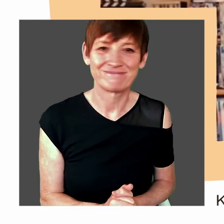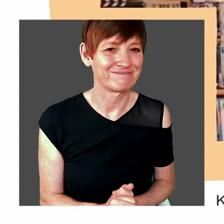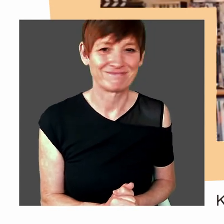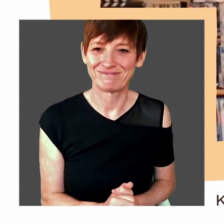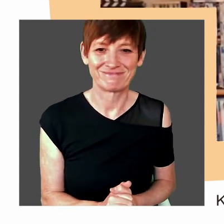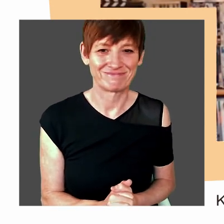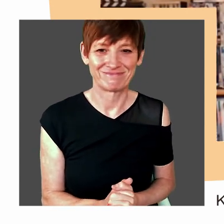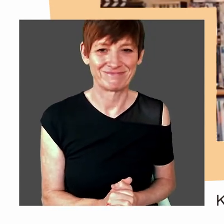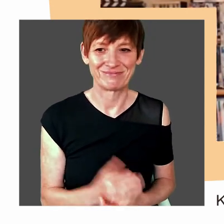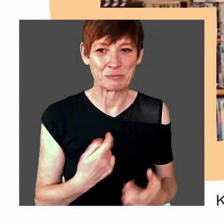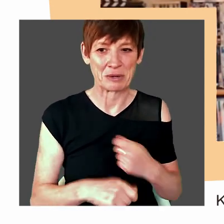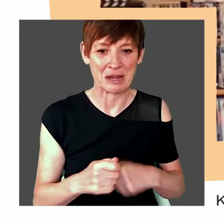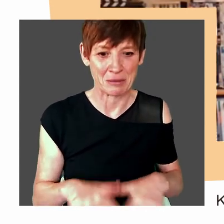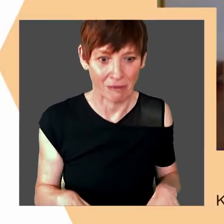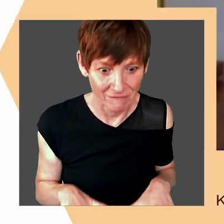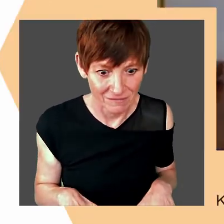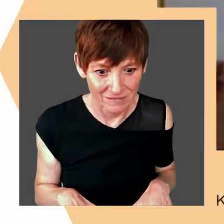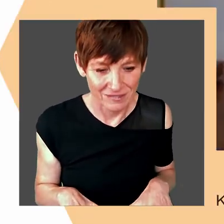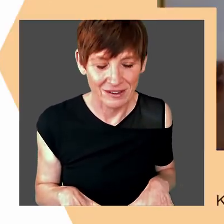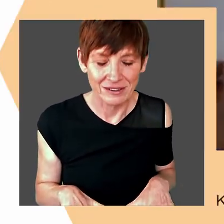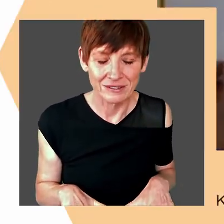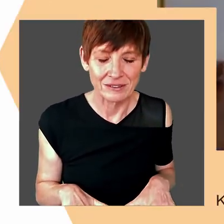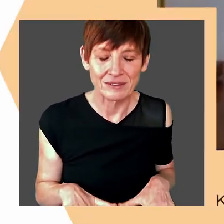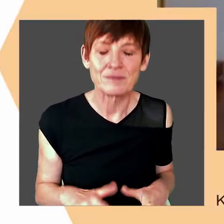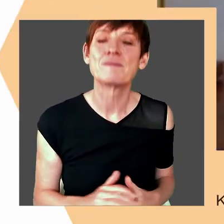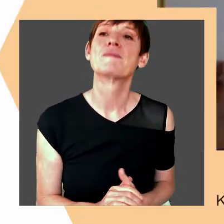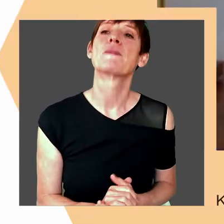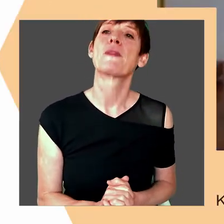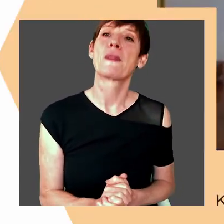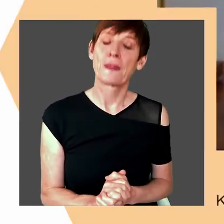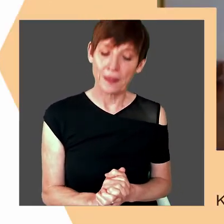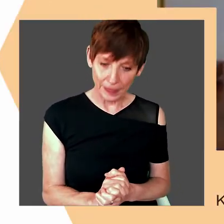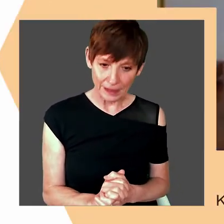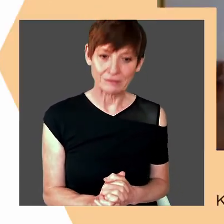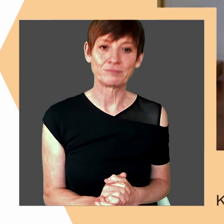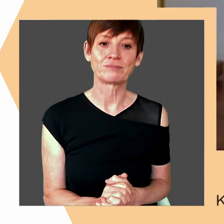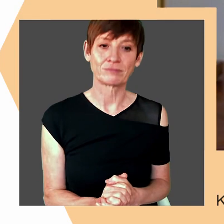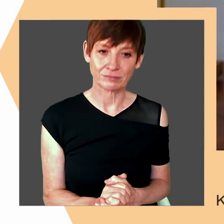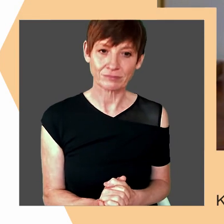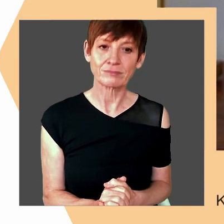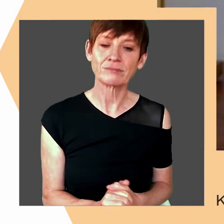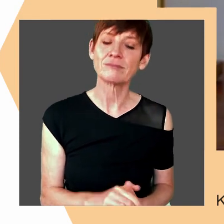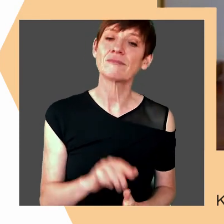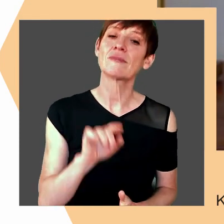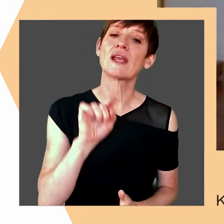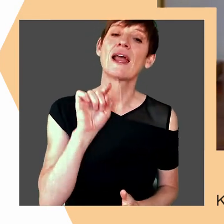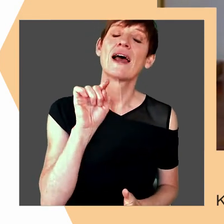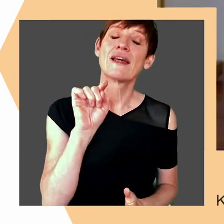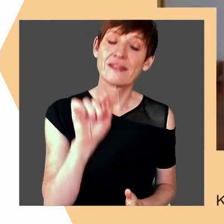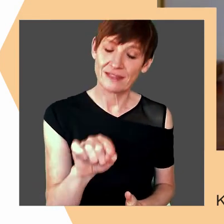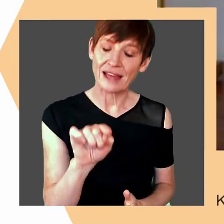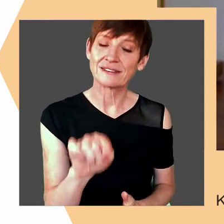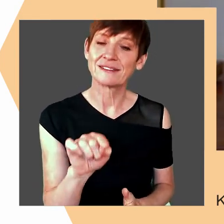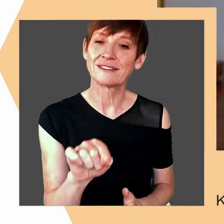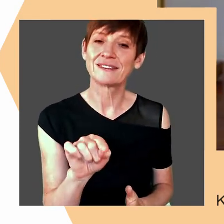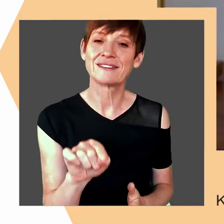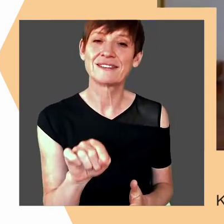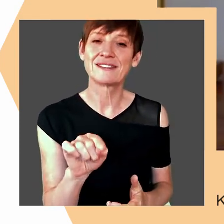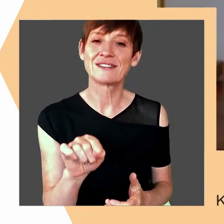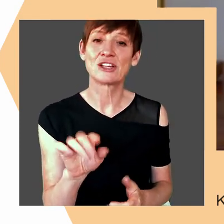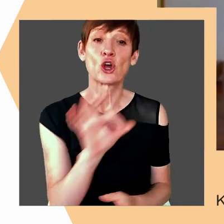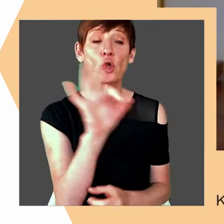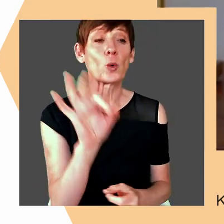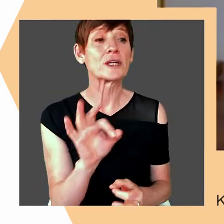really crippling. I should say that actually was from Maria Fernandez de Osso,